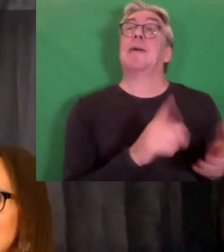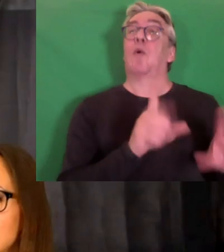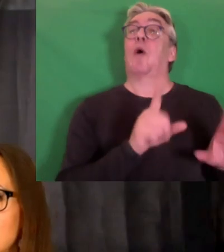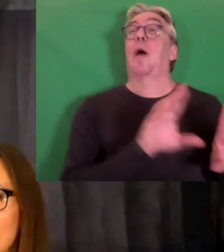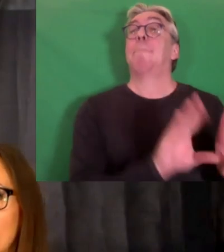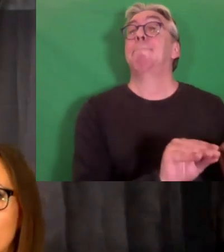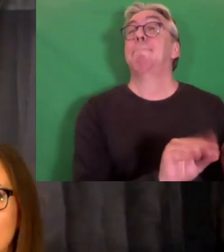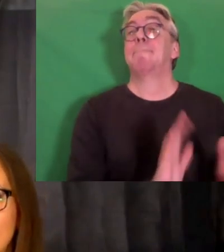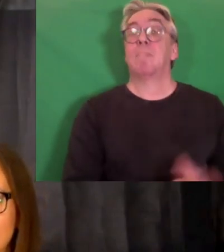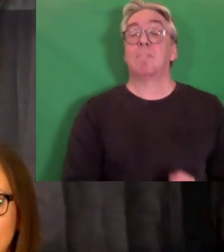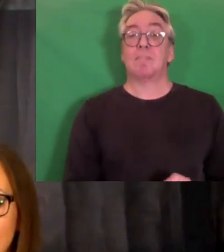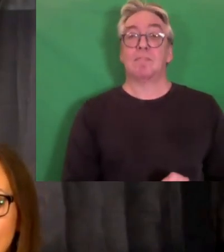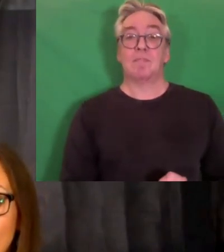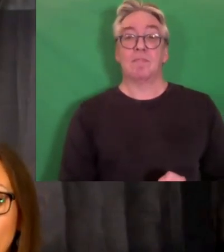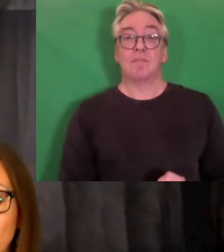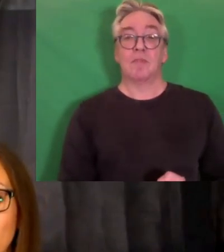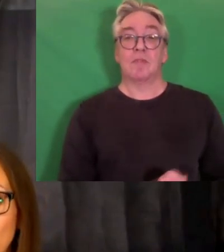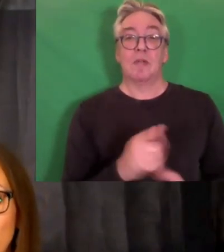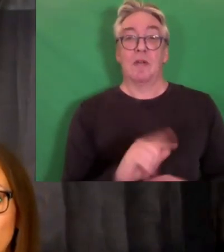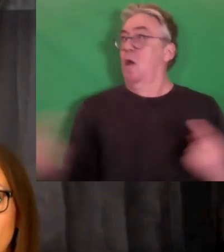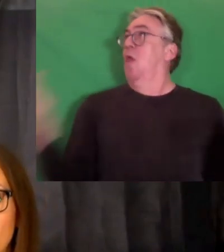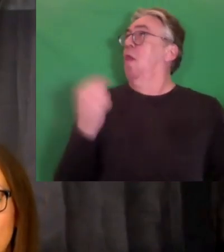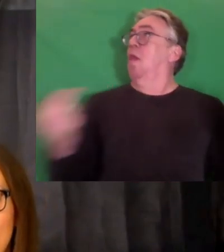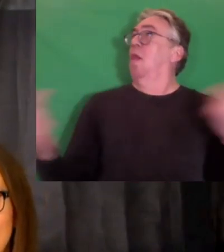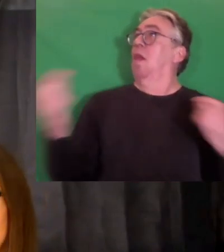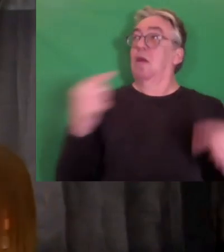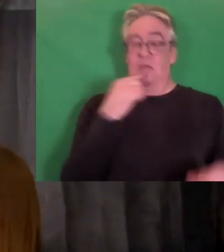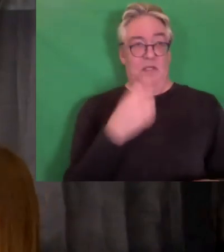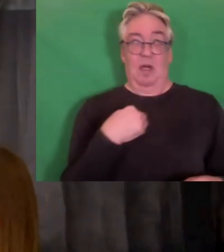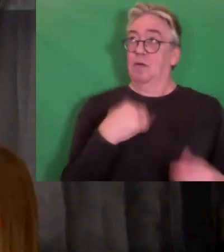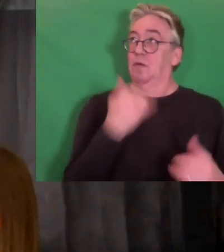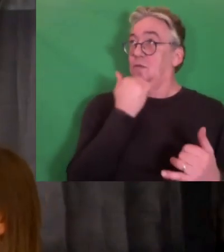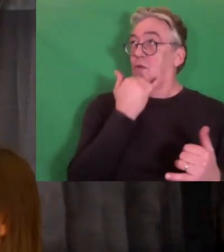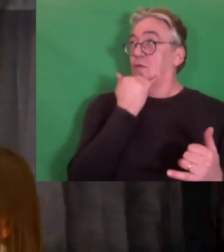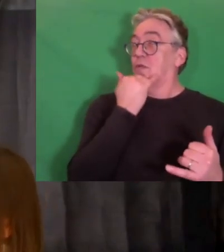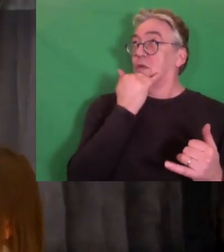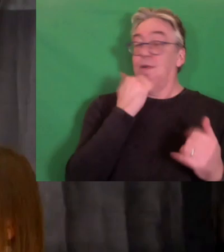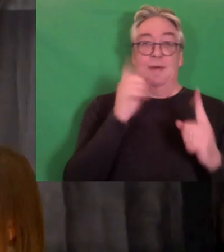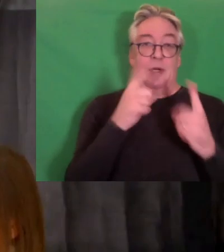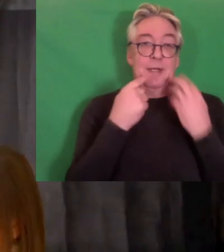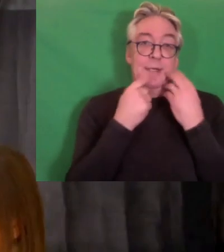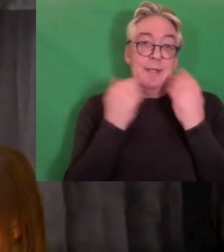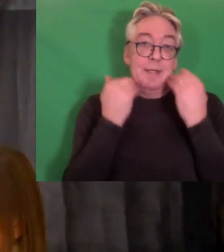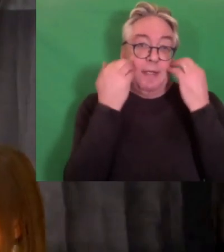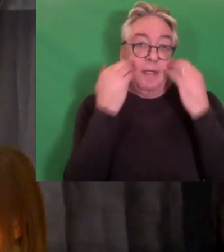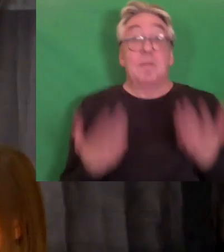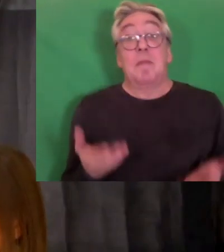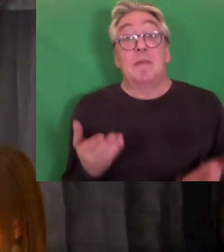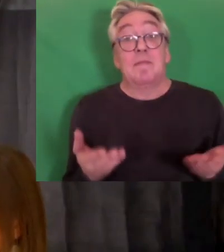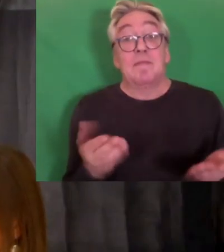anymore, because there are a lot of people out there blaming them for their behavior. Yeah, but in general,